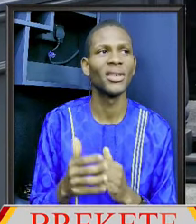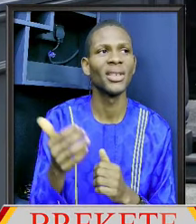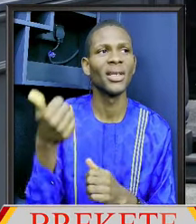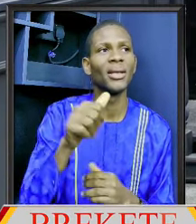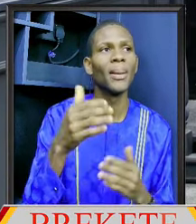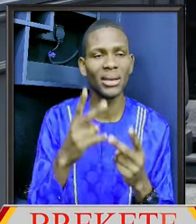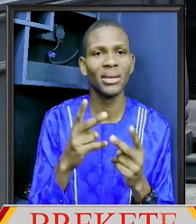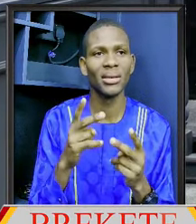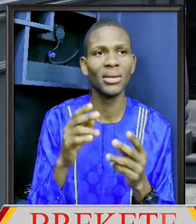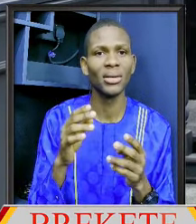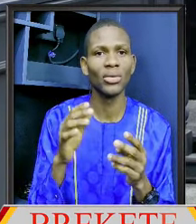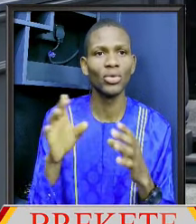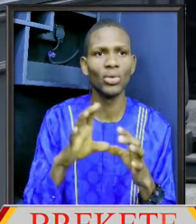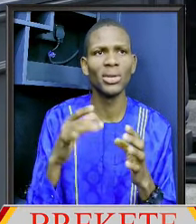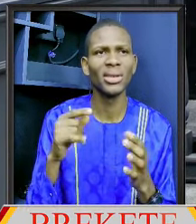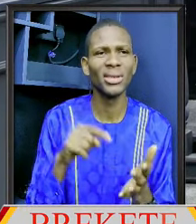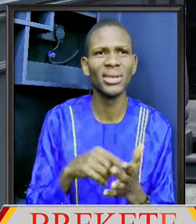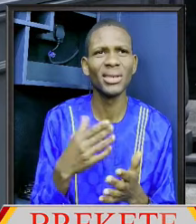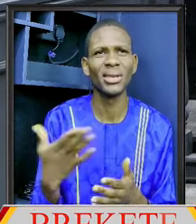Anybody where you see